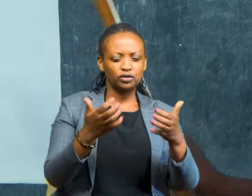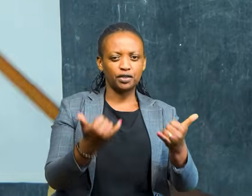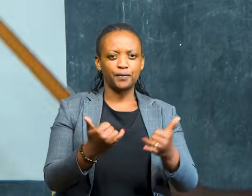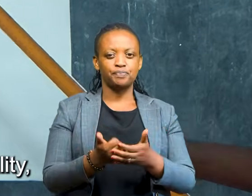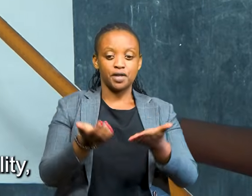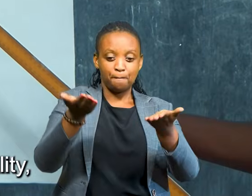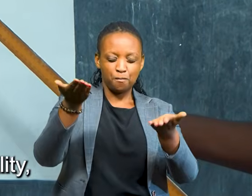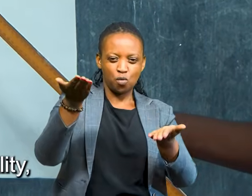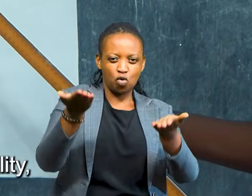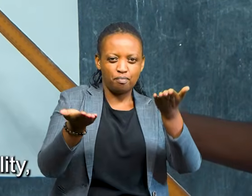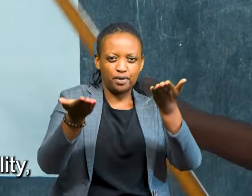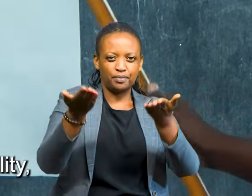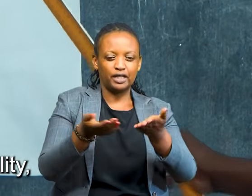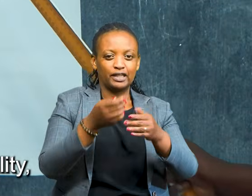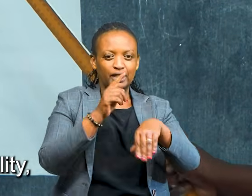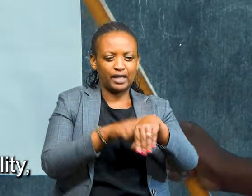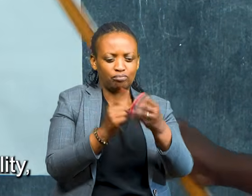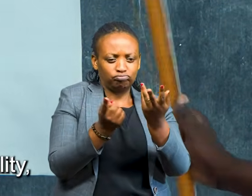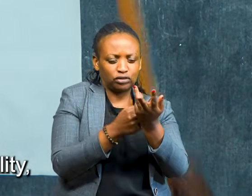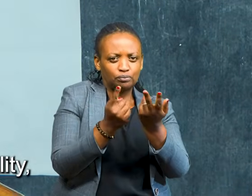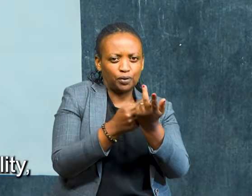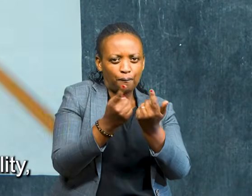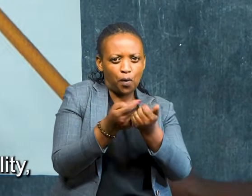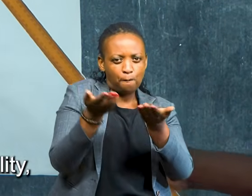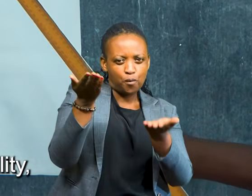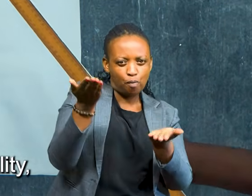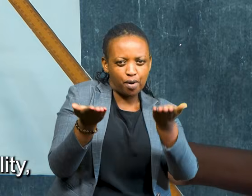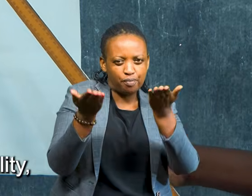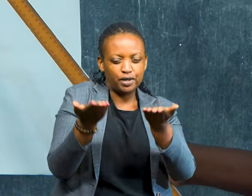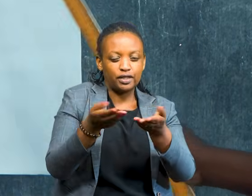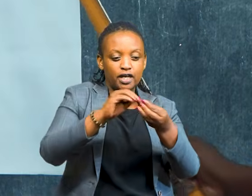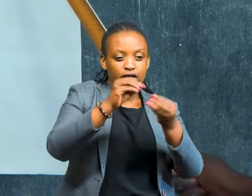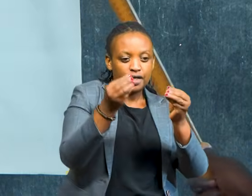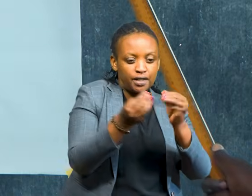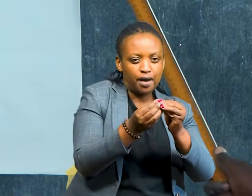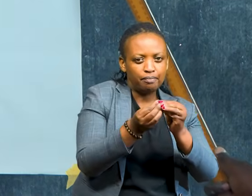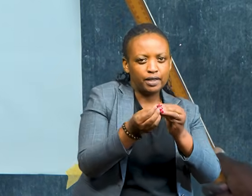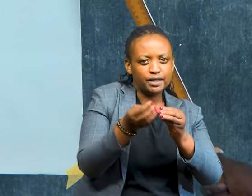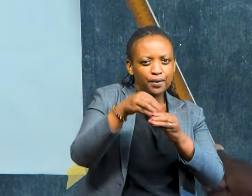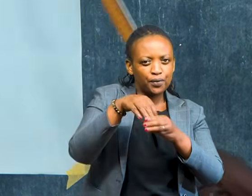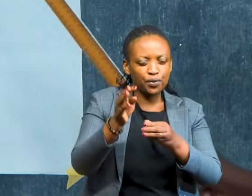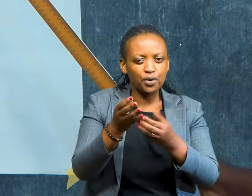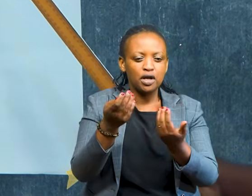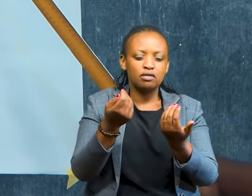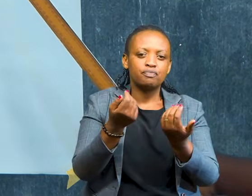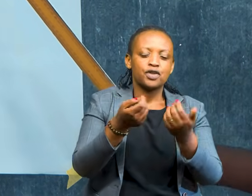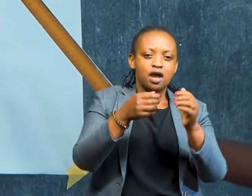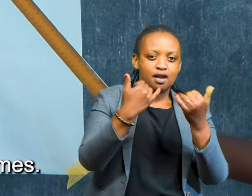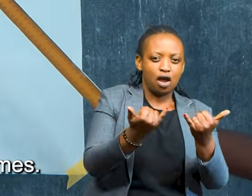fine. So probability, when we are calculating probability, number of outcomes is equal